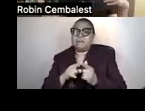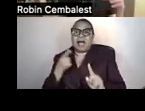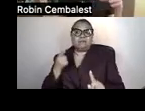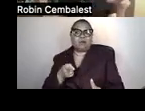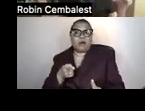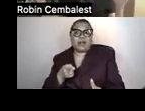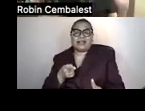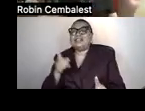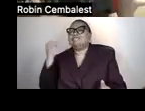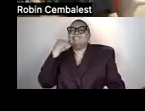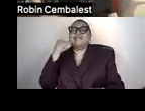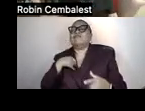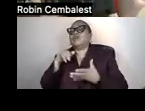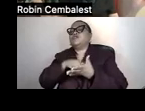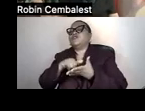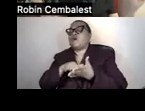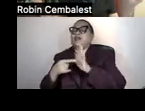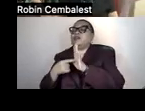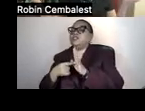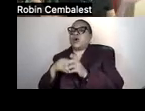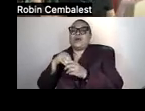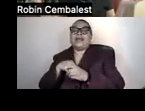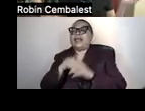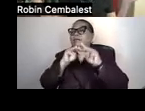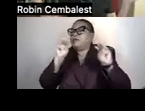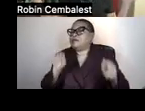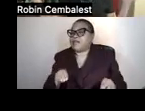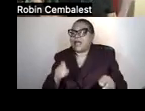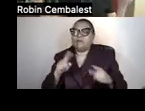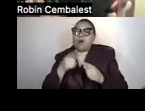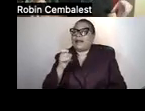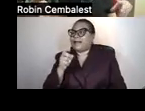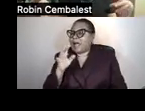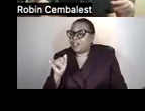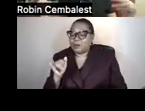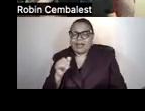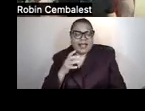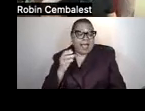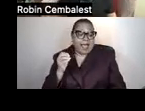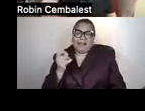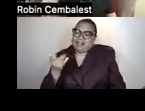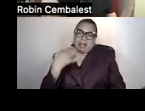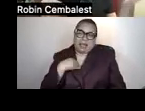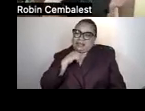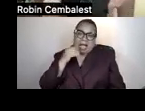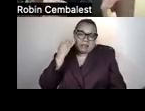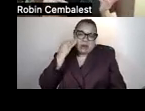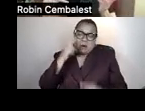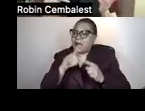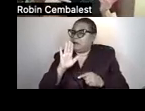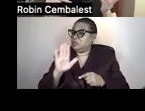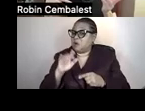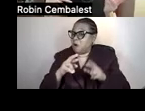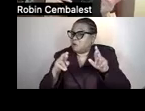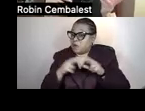is that say you're in New York and you're showing in a museum or a gallery, And they might not know about your